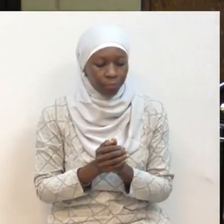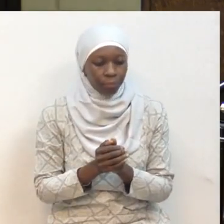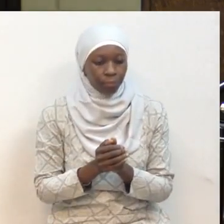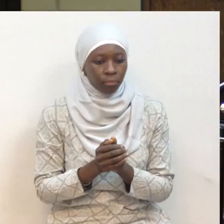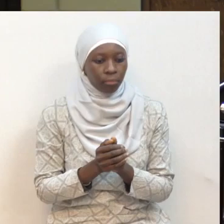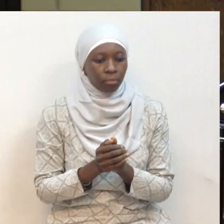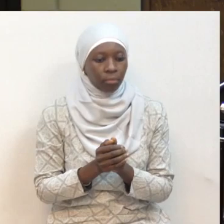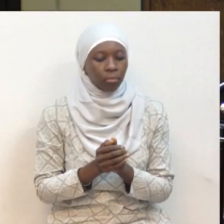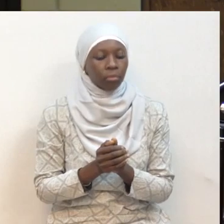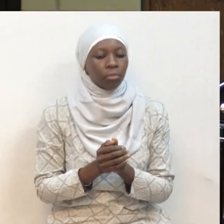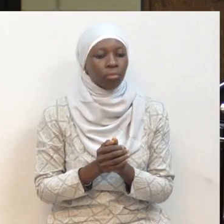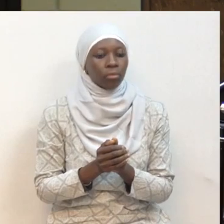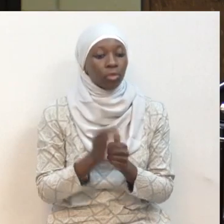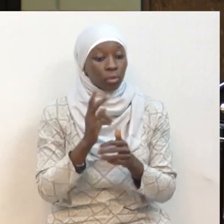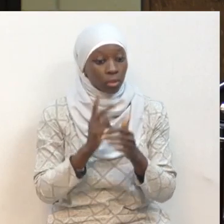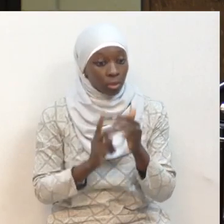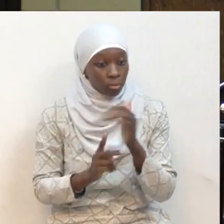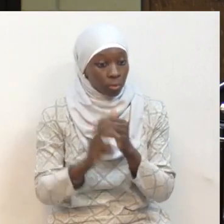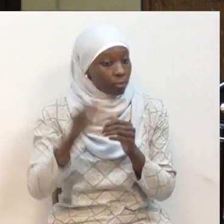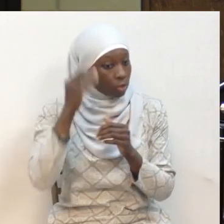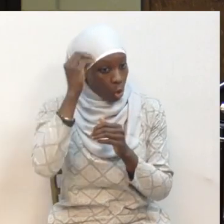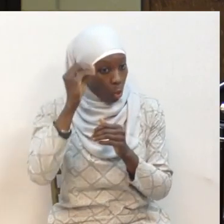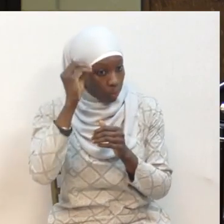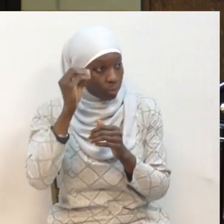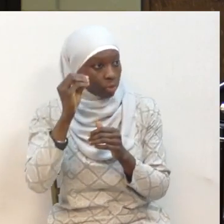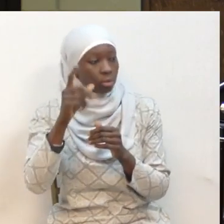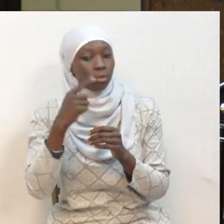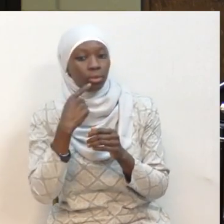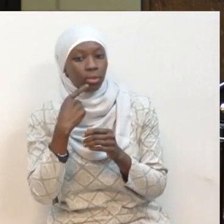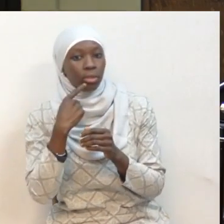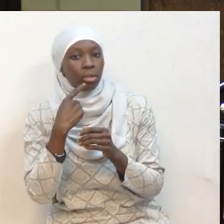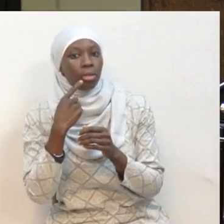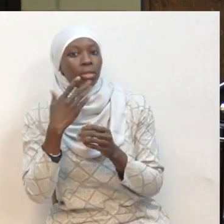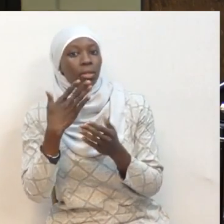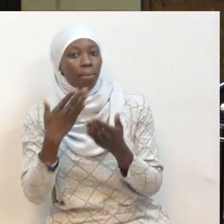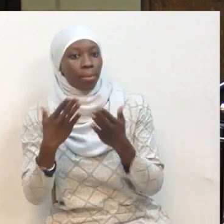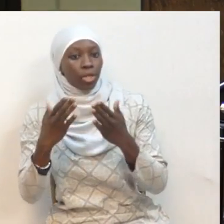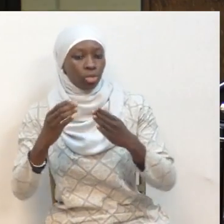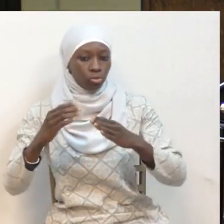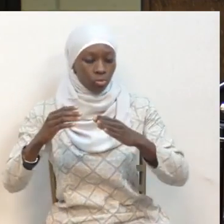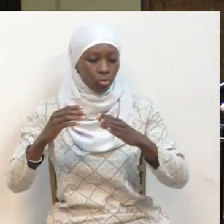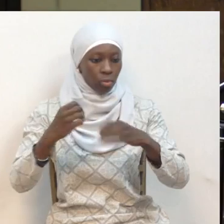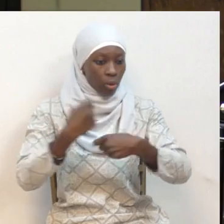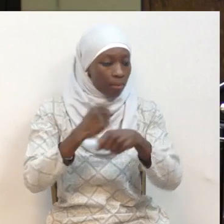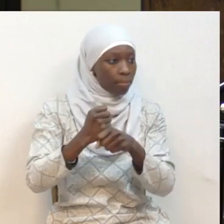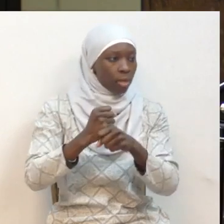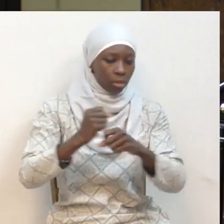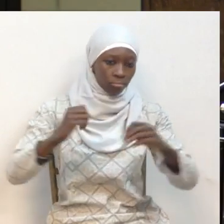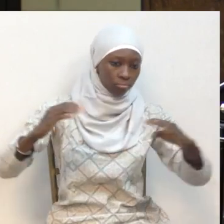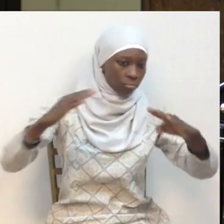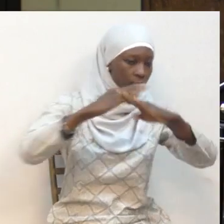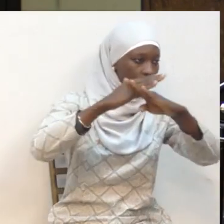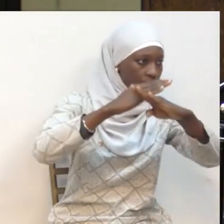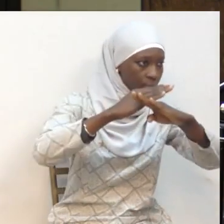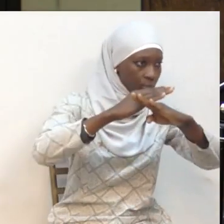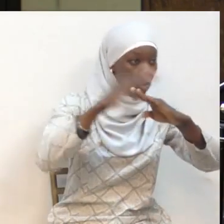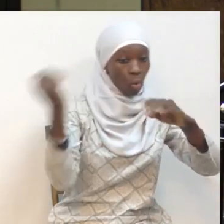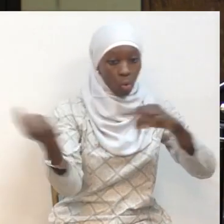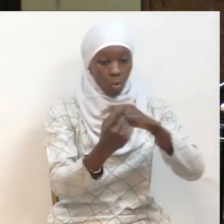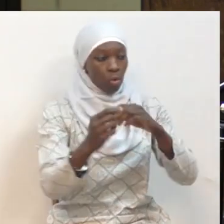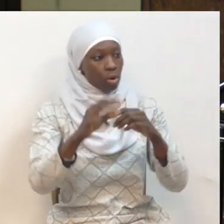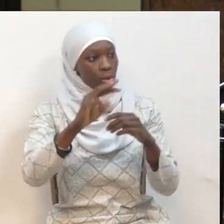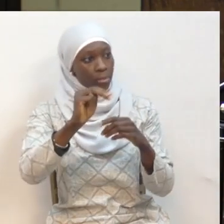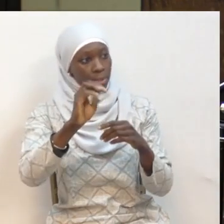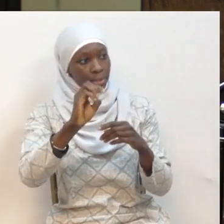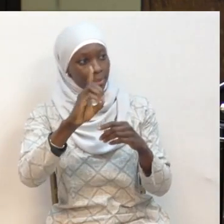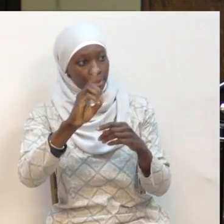that entrenching in Medina is better than going out to Mount Uhud. But some